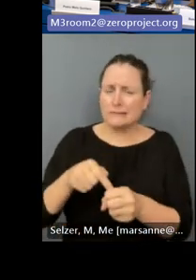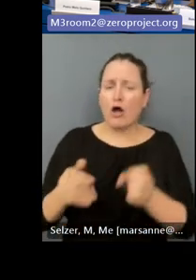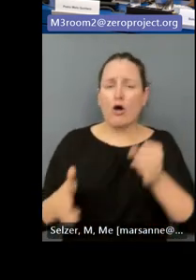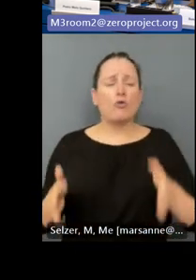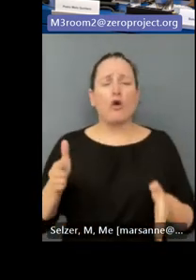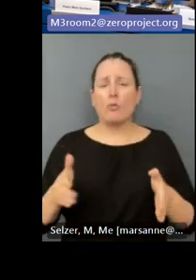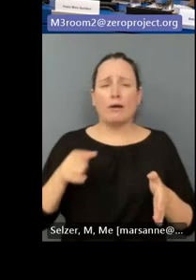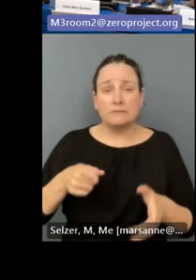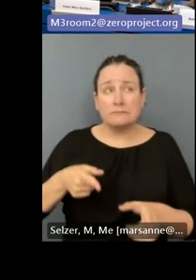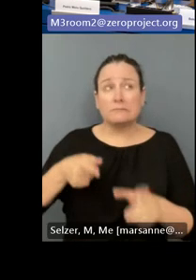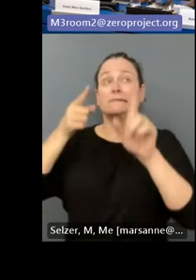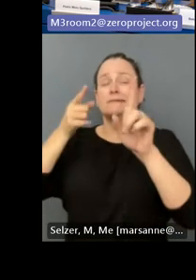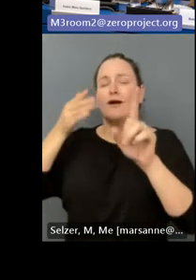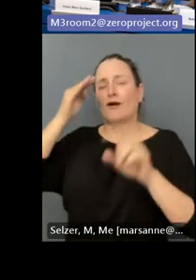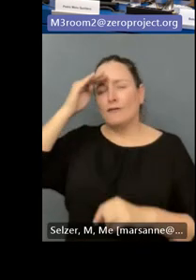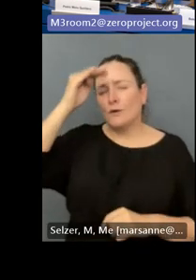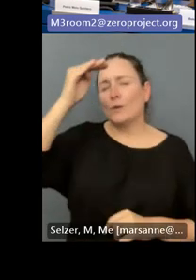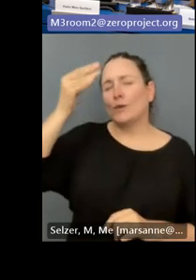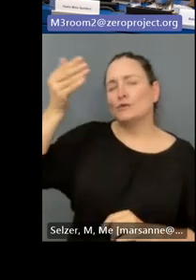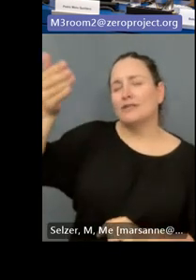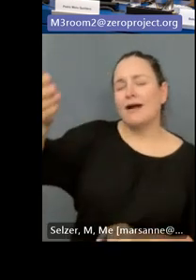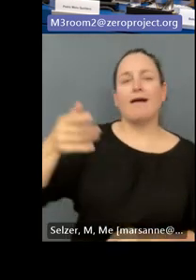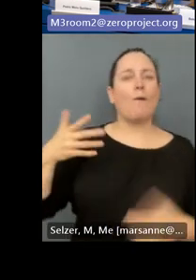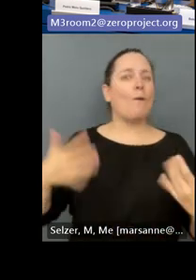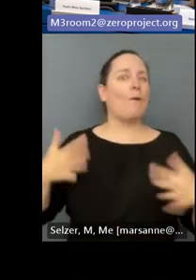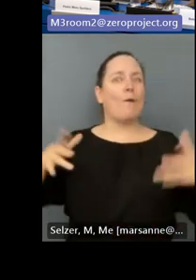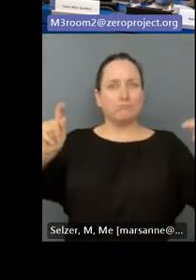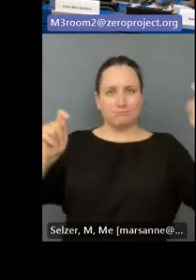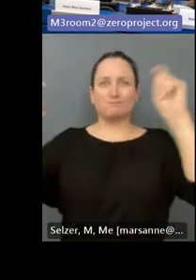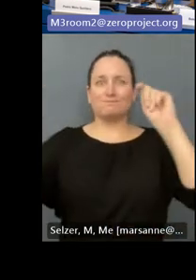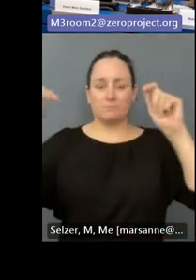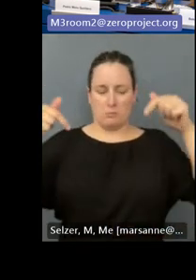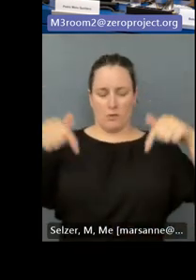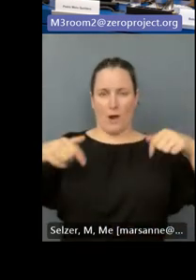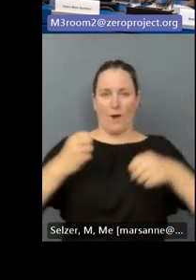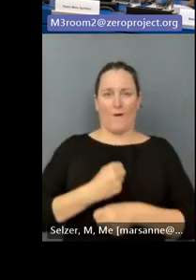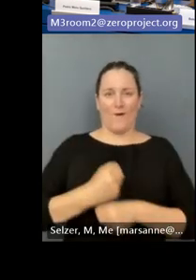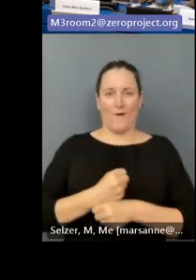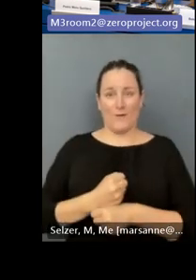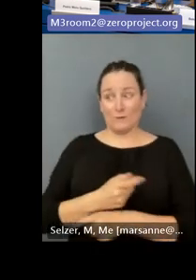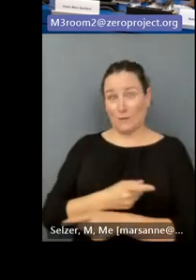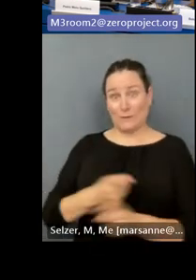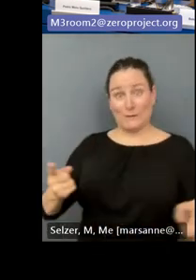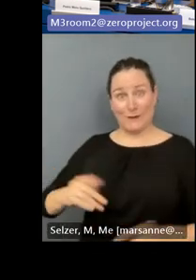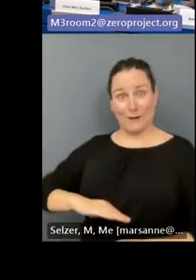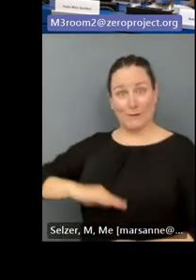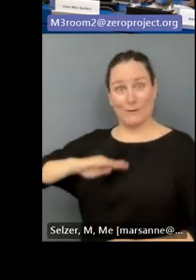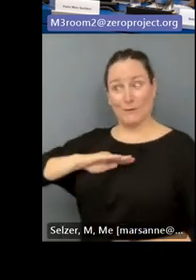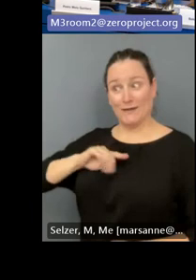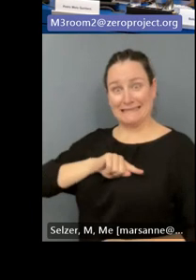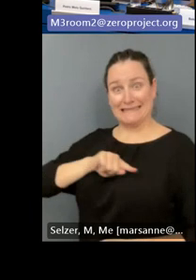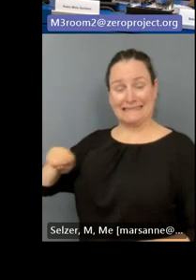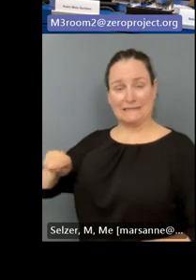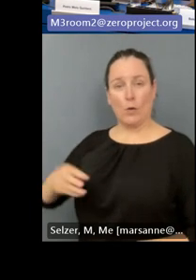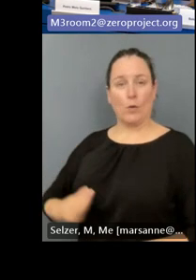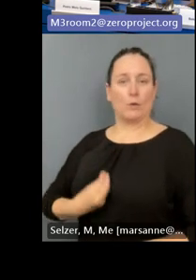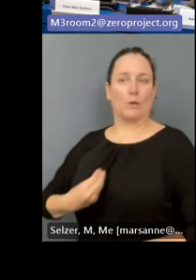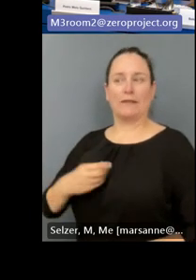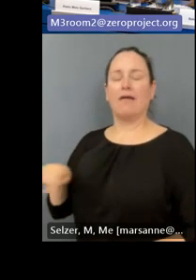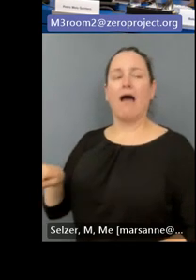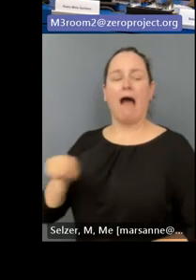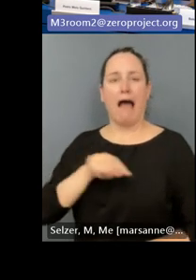international robotics tournament is an opportunity for these young people to shine, to propose, to use their creativity,